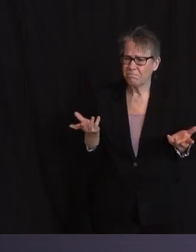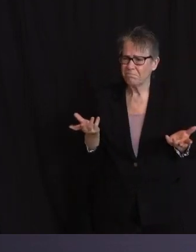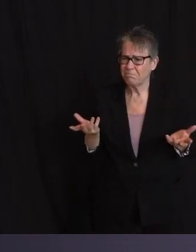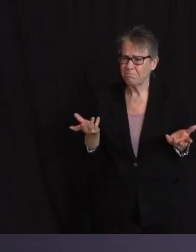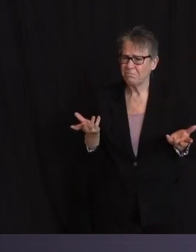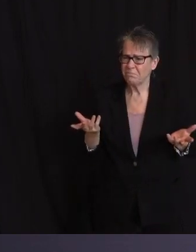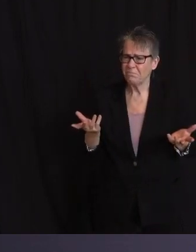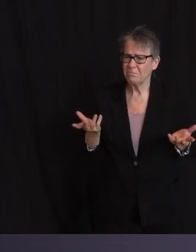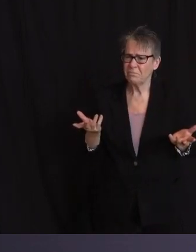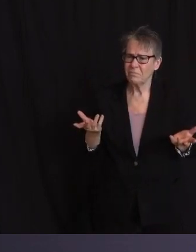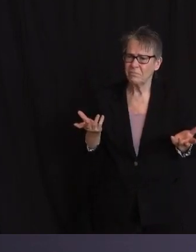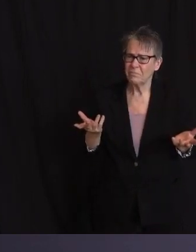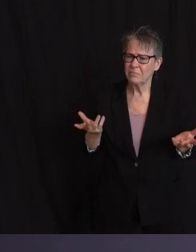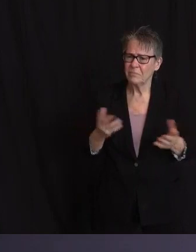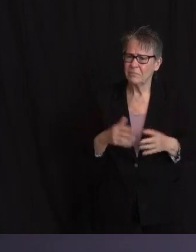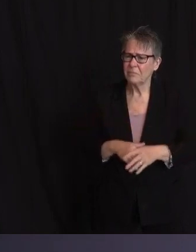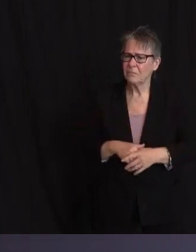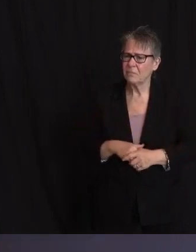region?